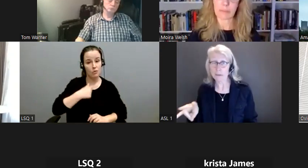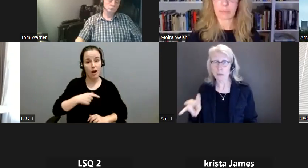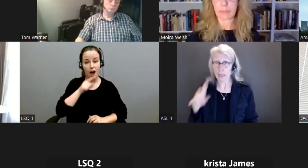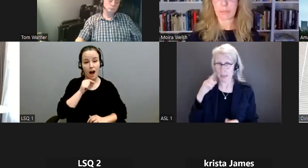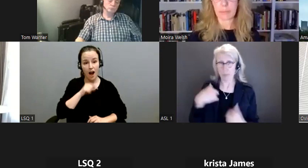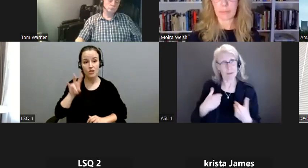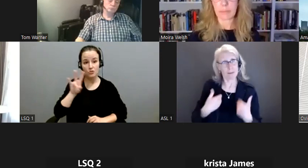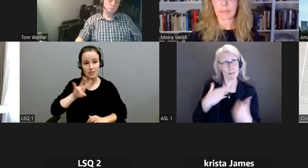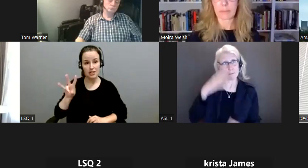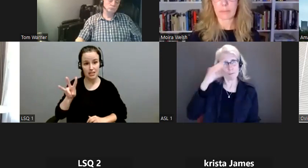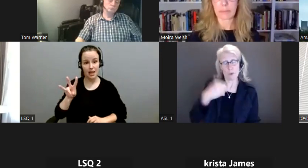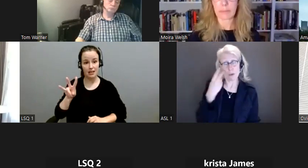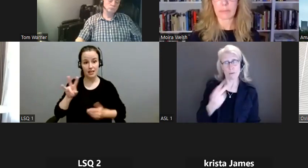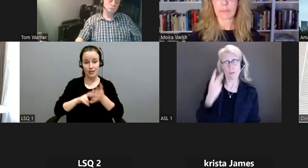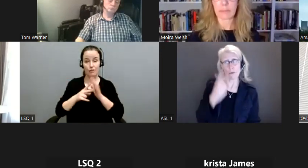child.